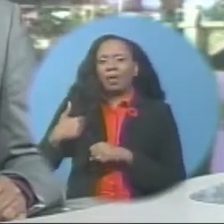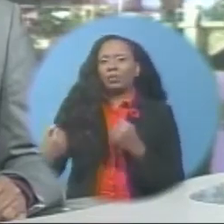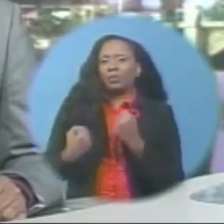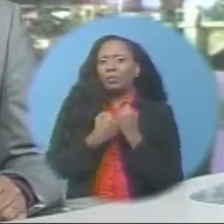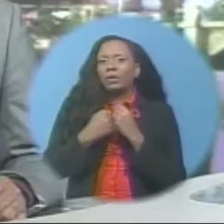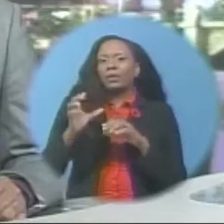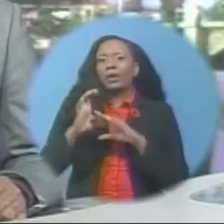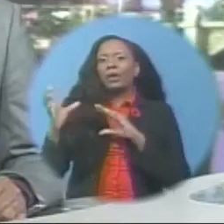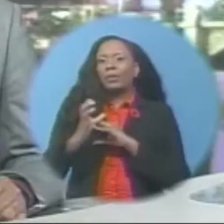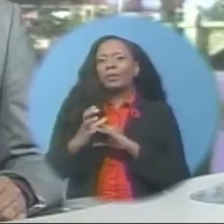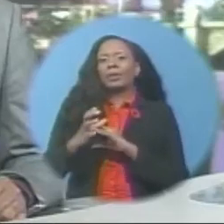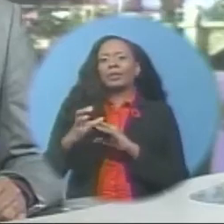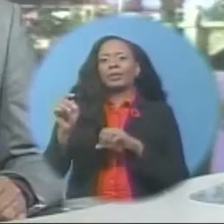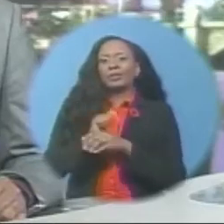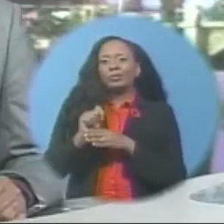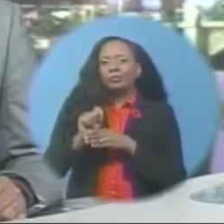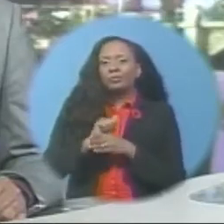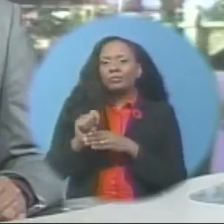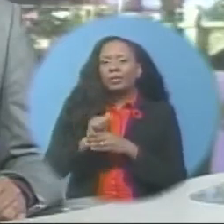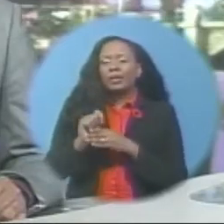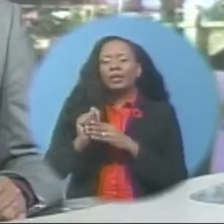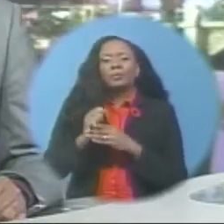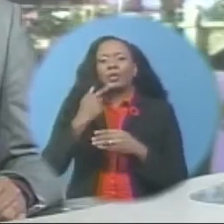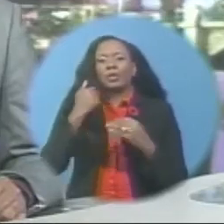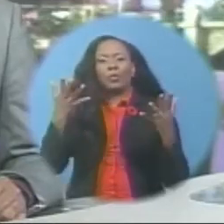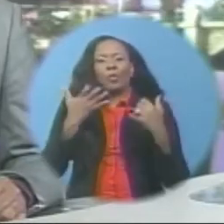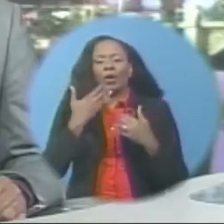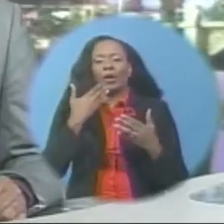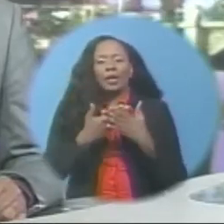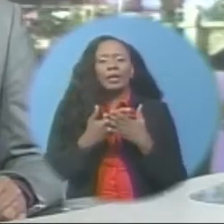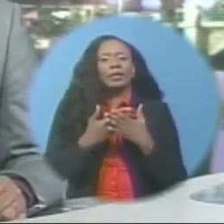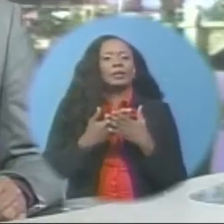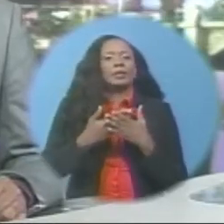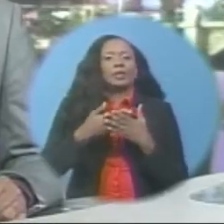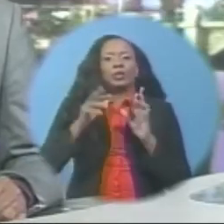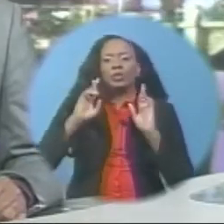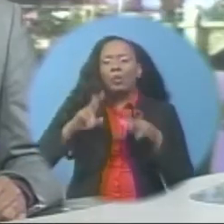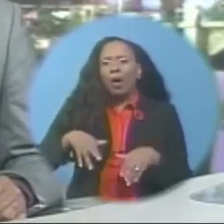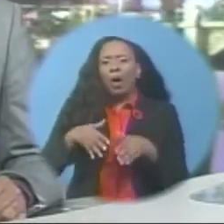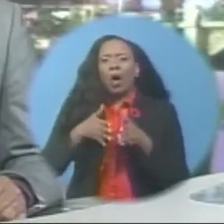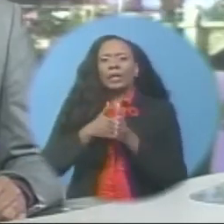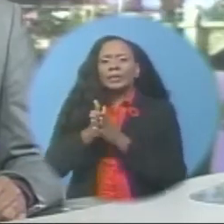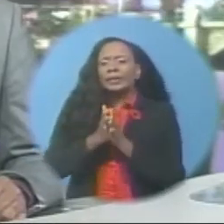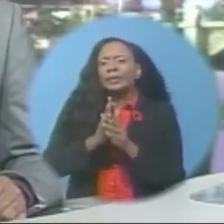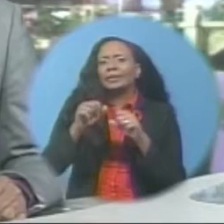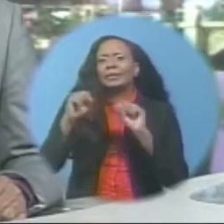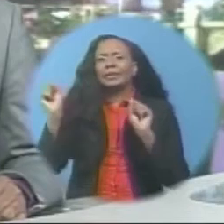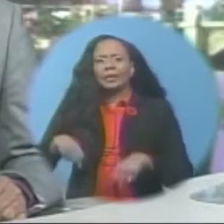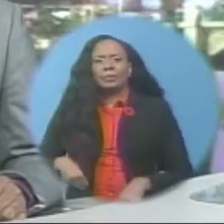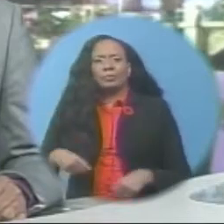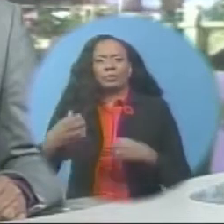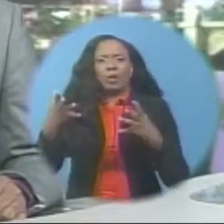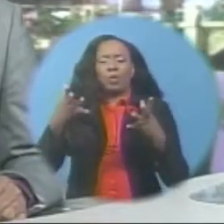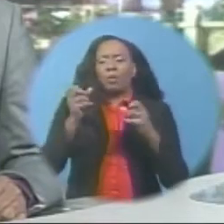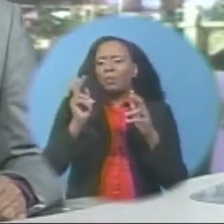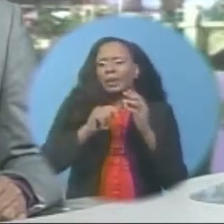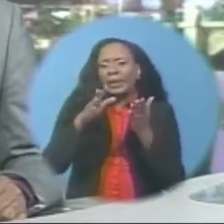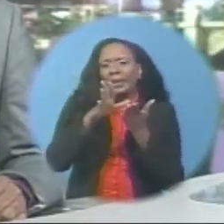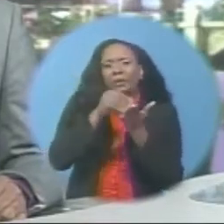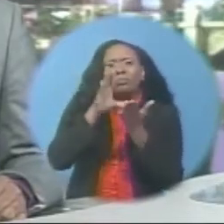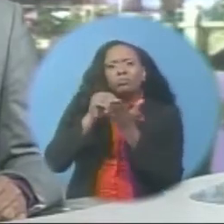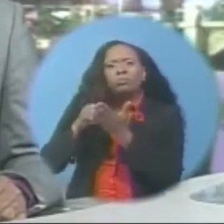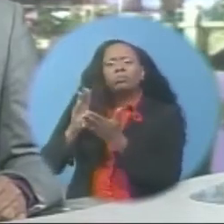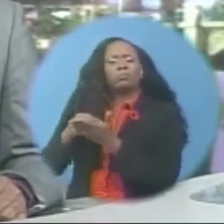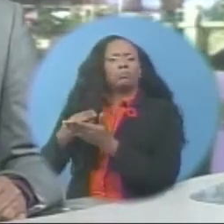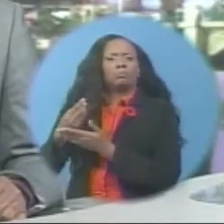and training institutes moving towards a more responsive, demand-driven TVET system that equips learners with skills for the jobs of